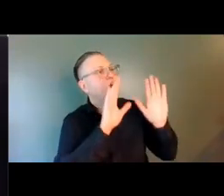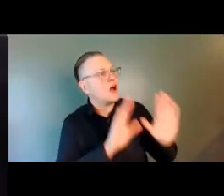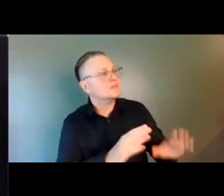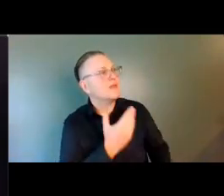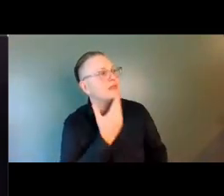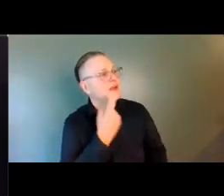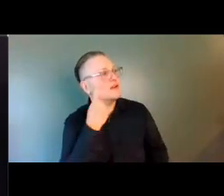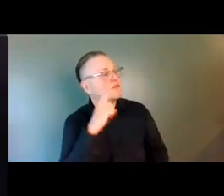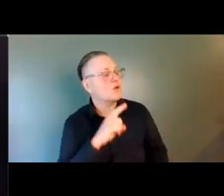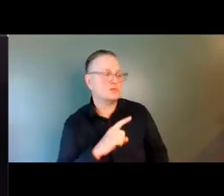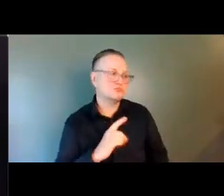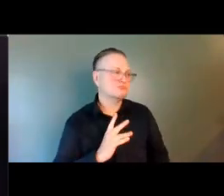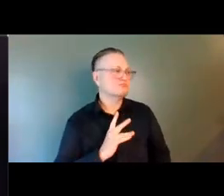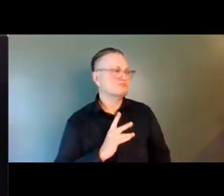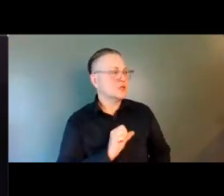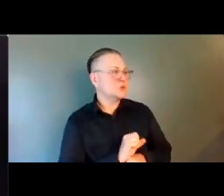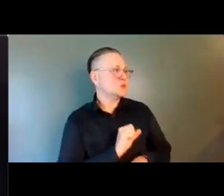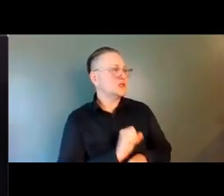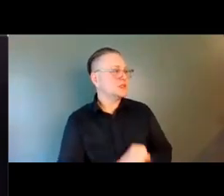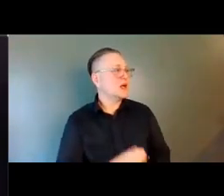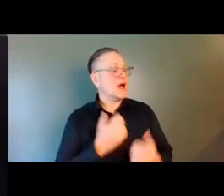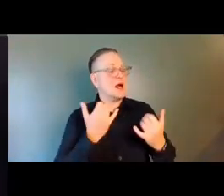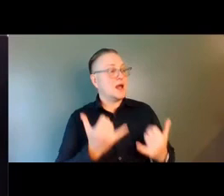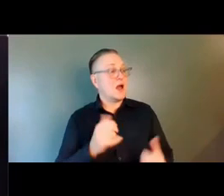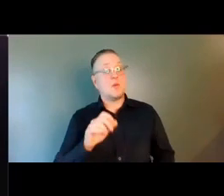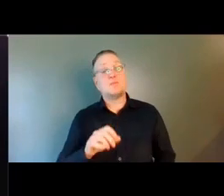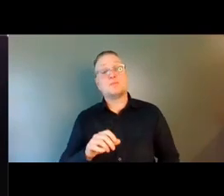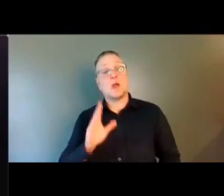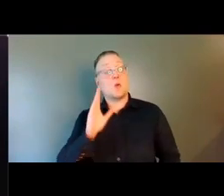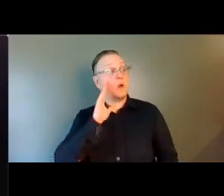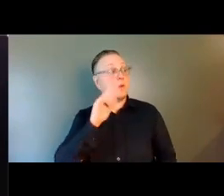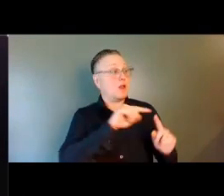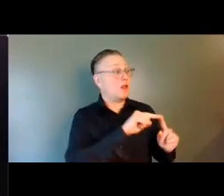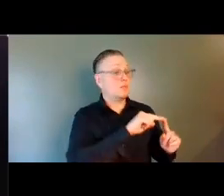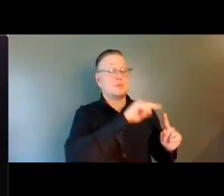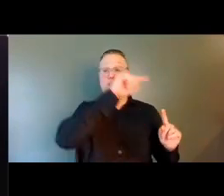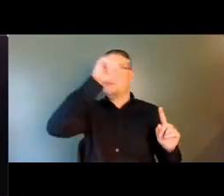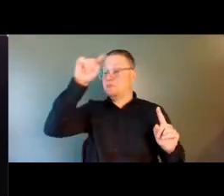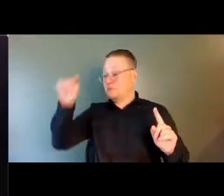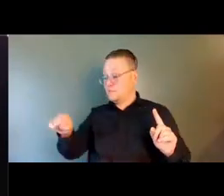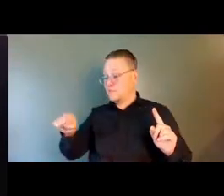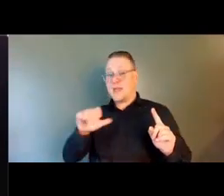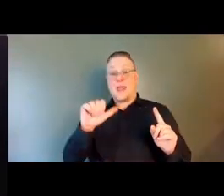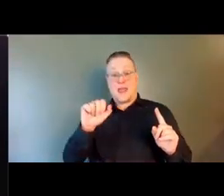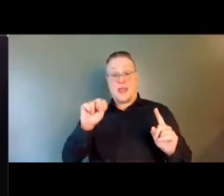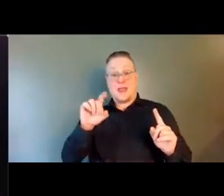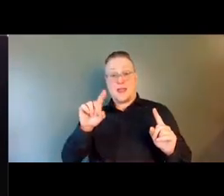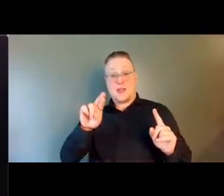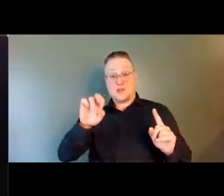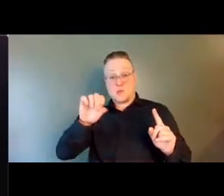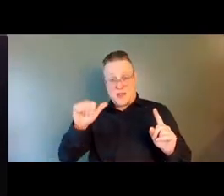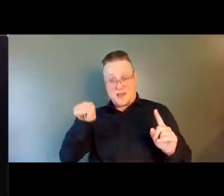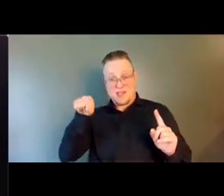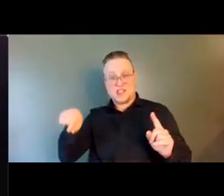groundbreaking work, Linda. I'm going to bounce us to the other end of the spectrum and go to Andrea, who is newer to her advocacy